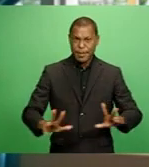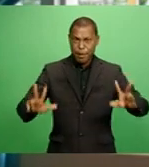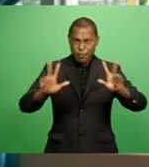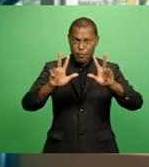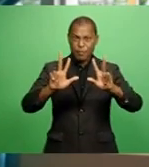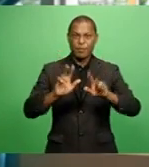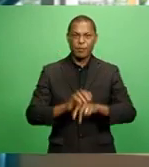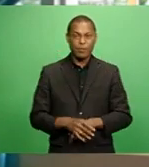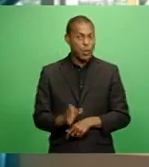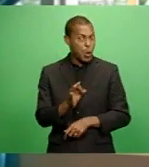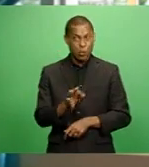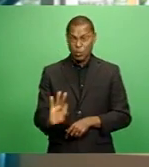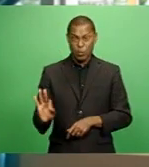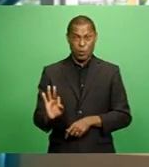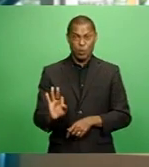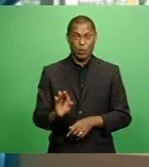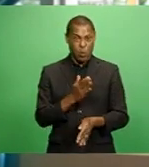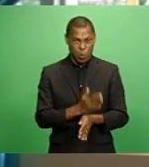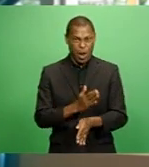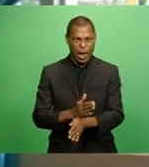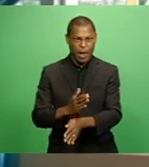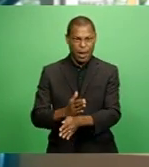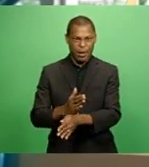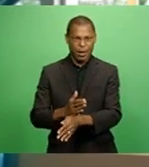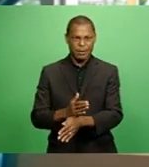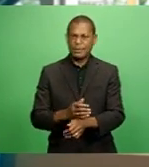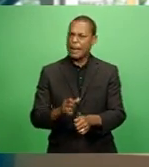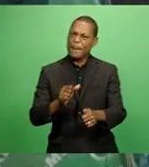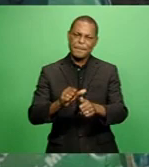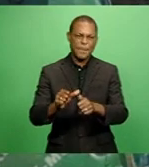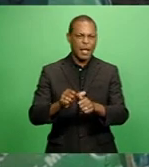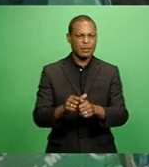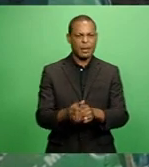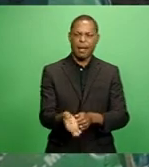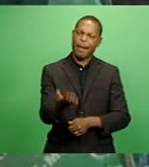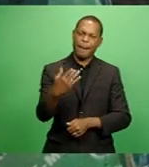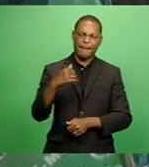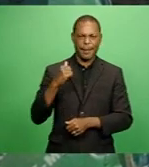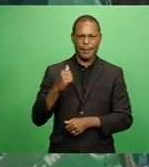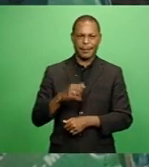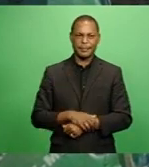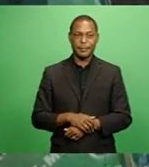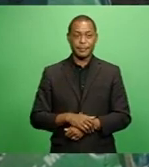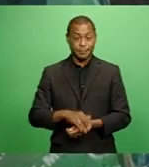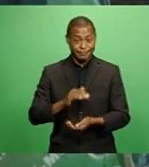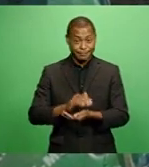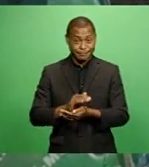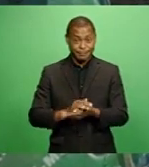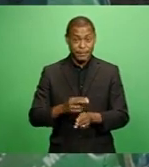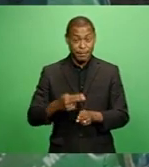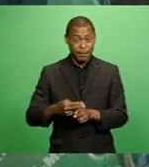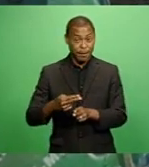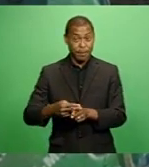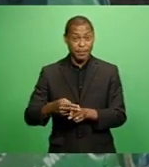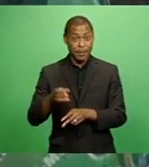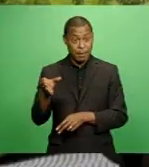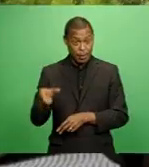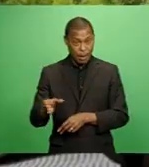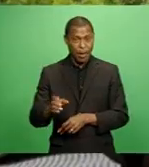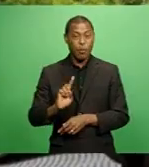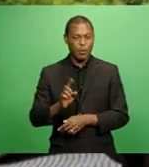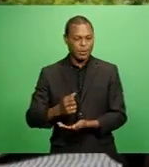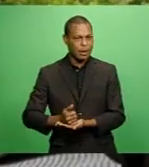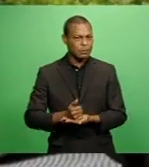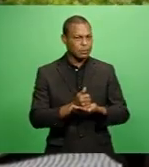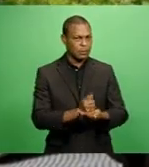are unemployed or going through much challenges, it's better off to come back. Yangona farmer Watisoni Vungona says having the support of the